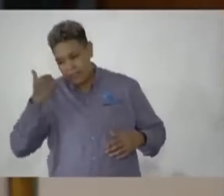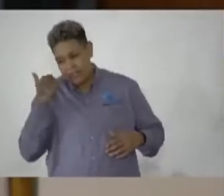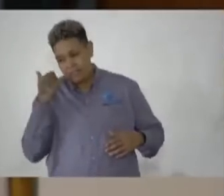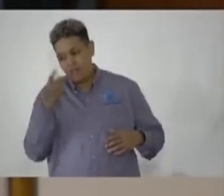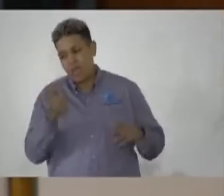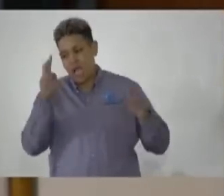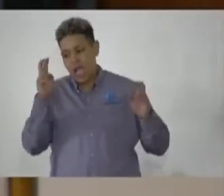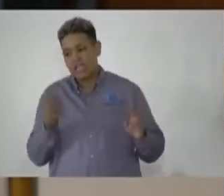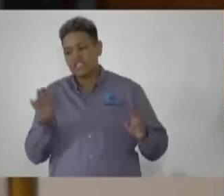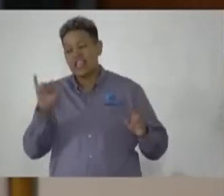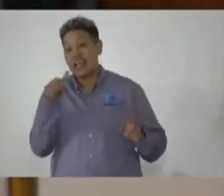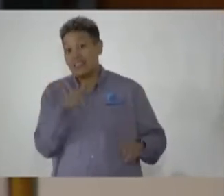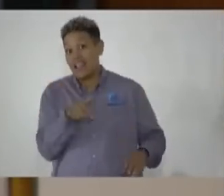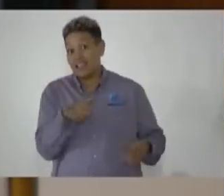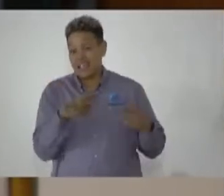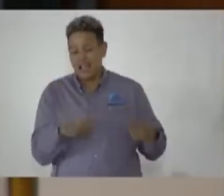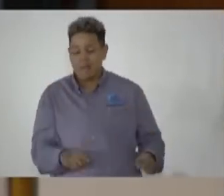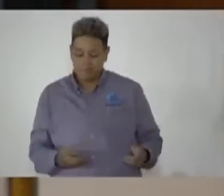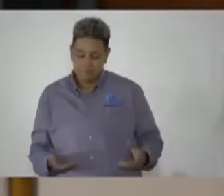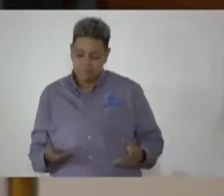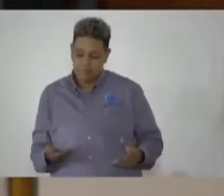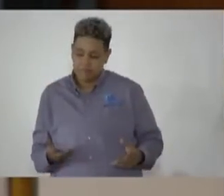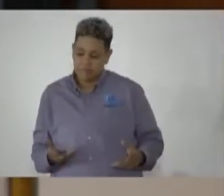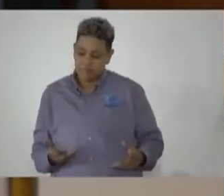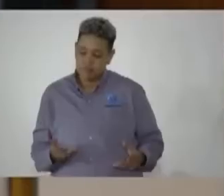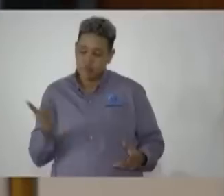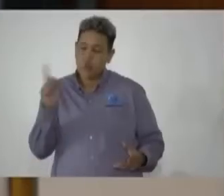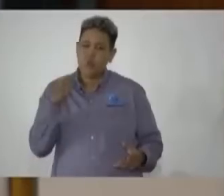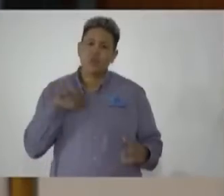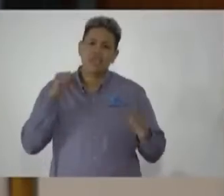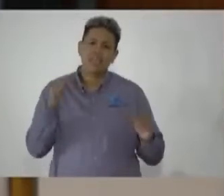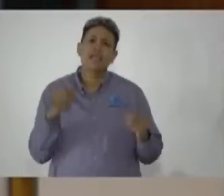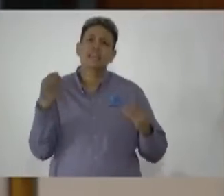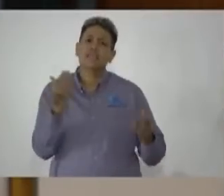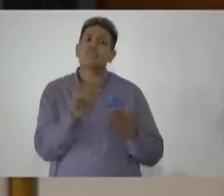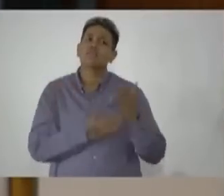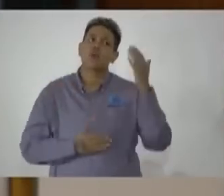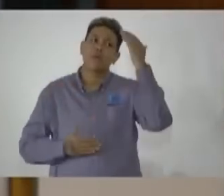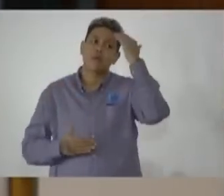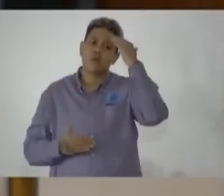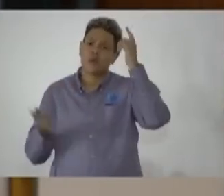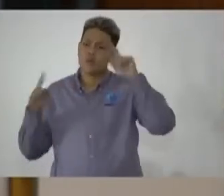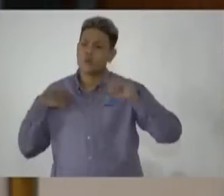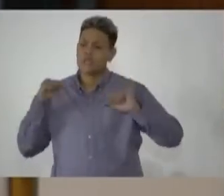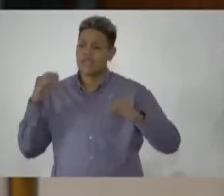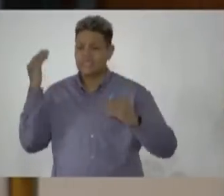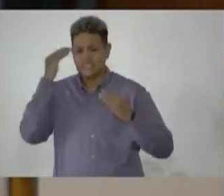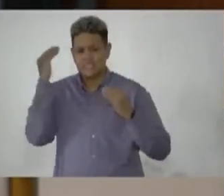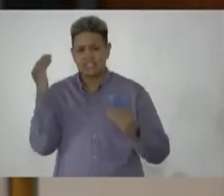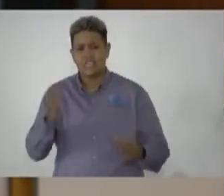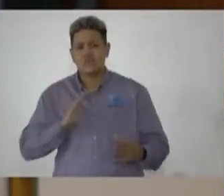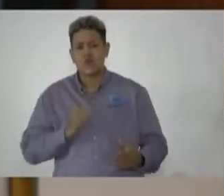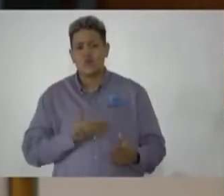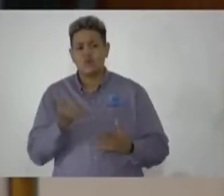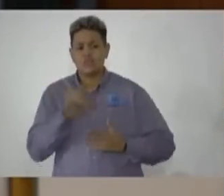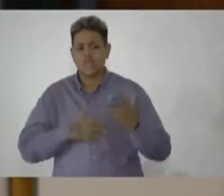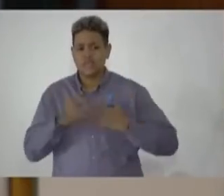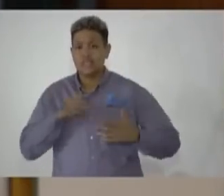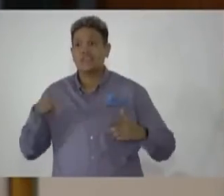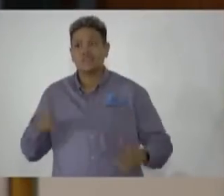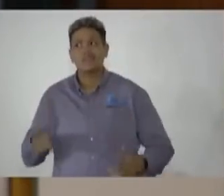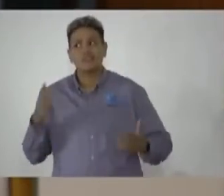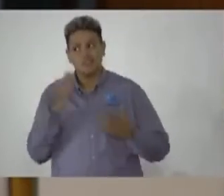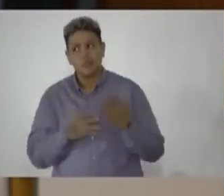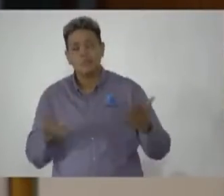are issues like that, where we can bring some awareness, where we can say to our society, look, these